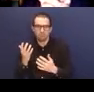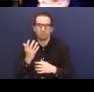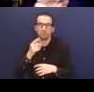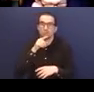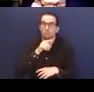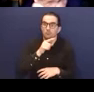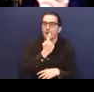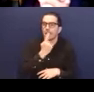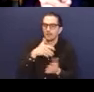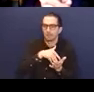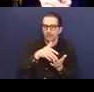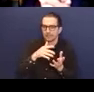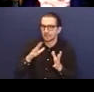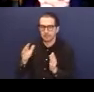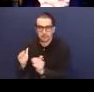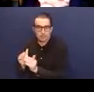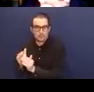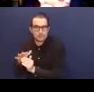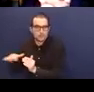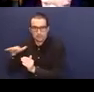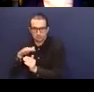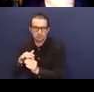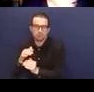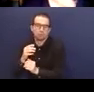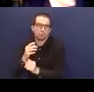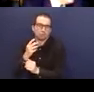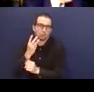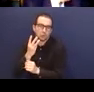But it got more complicated than that,